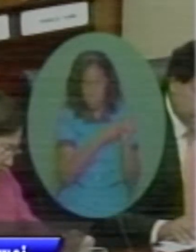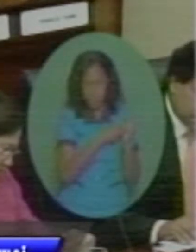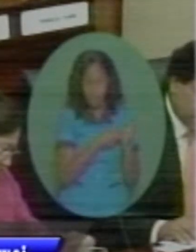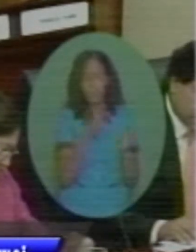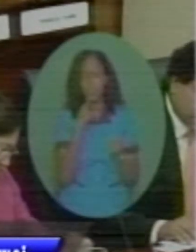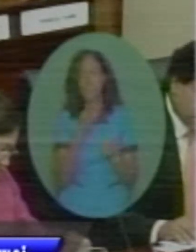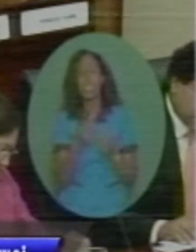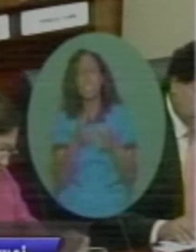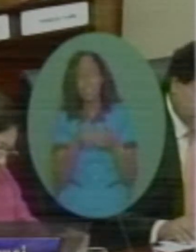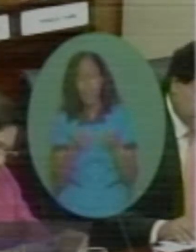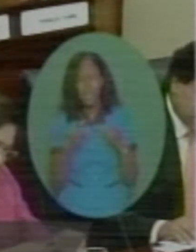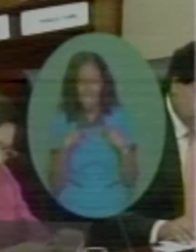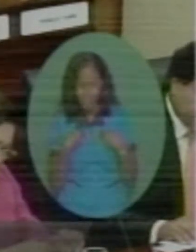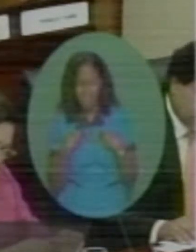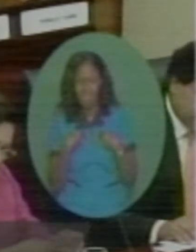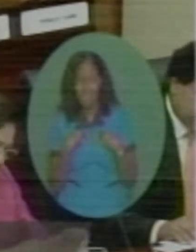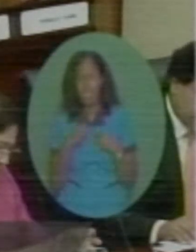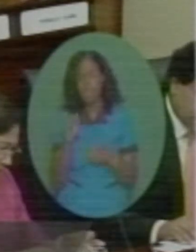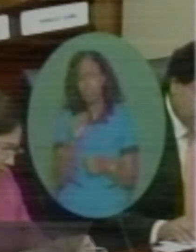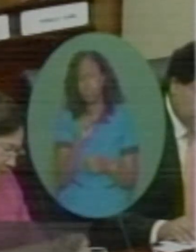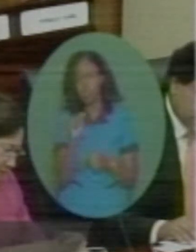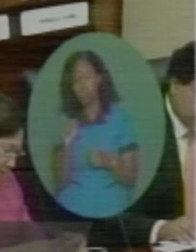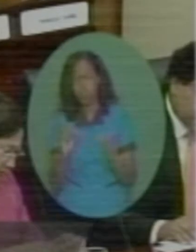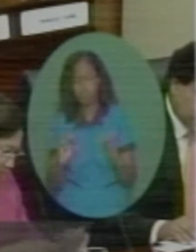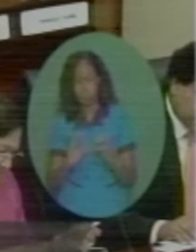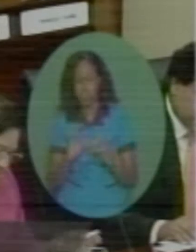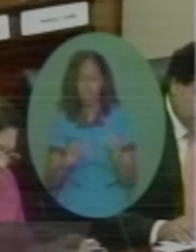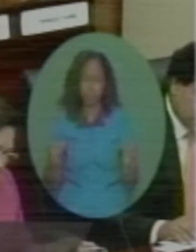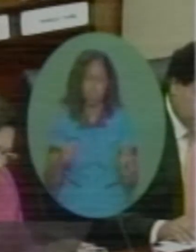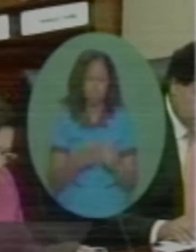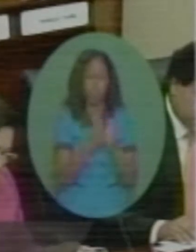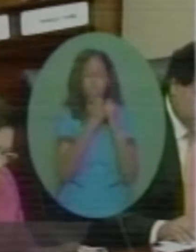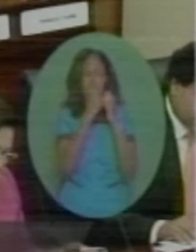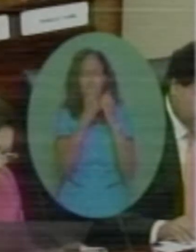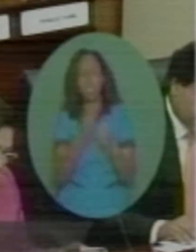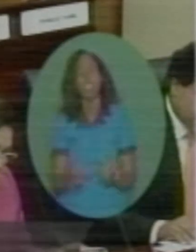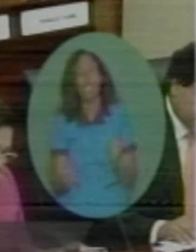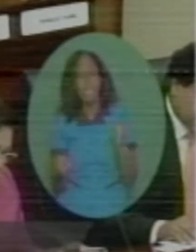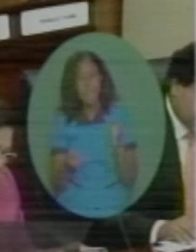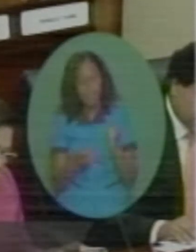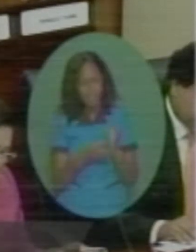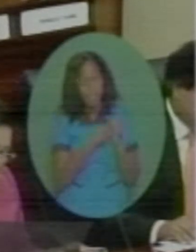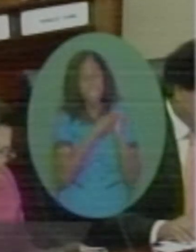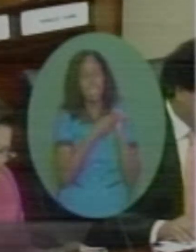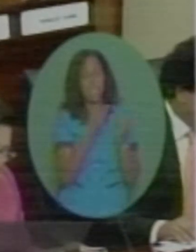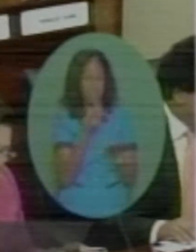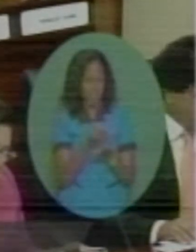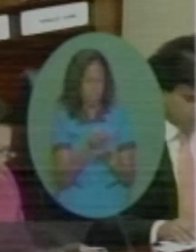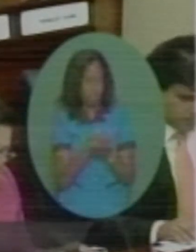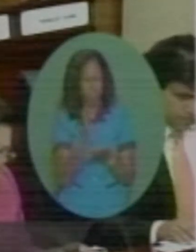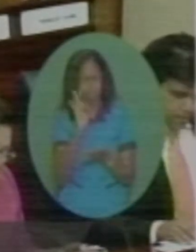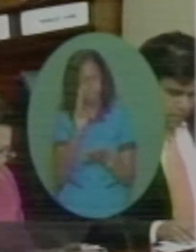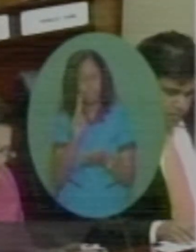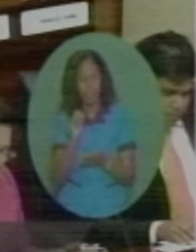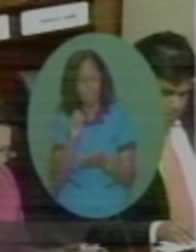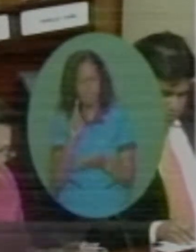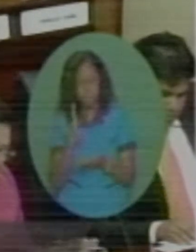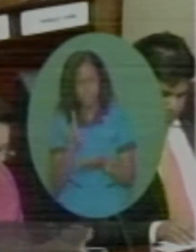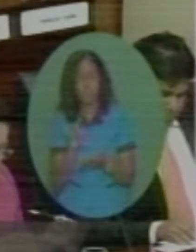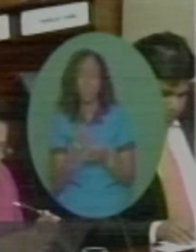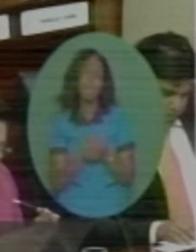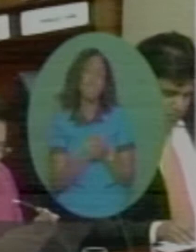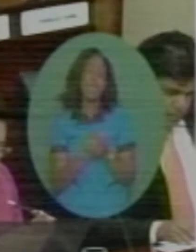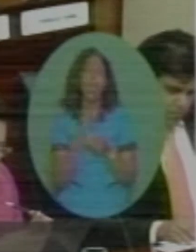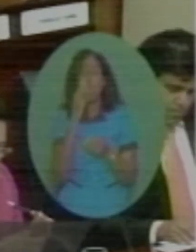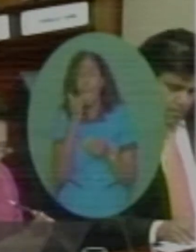Vehicle Accident Fund using the funds from the 6% tax on insurance premium. The fund will be used to compensate victims